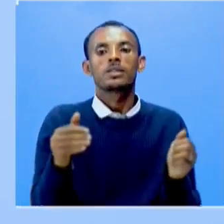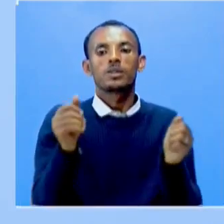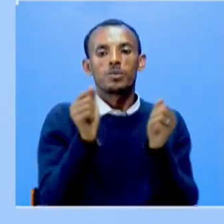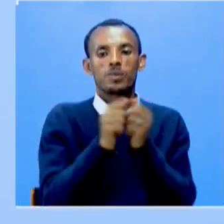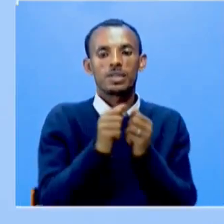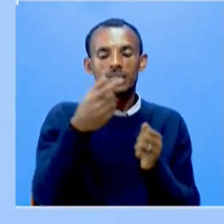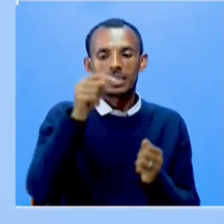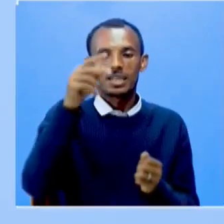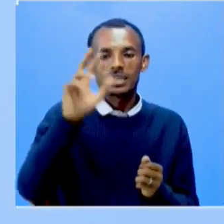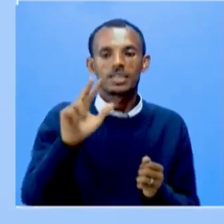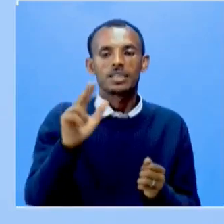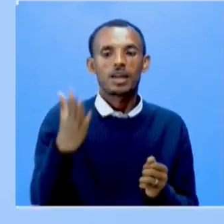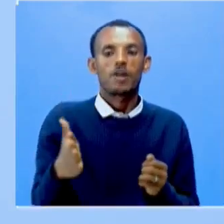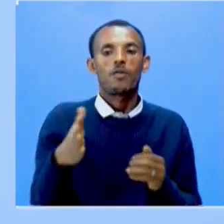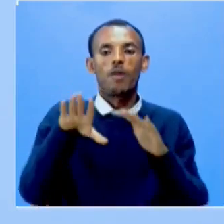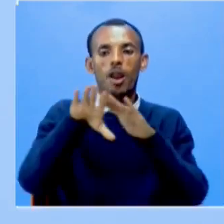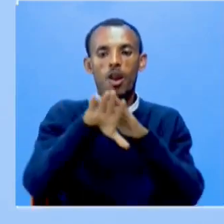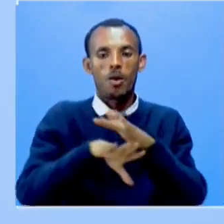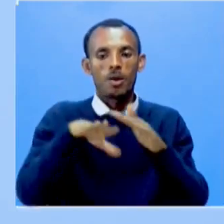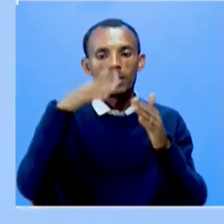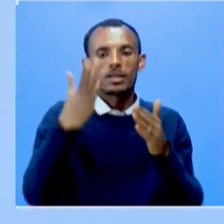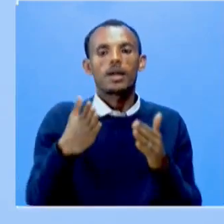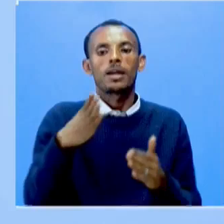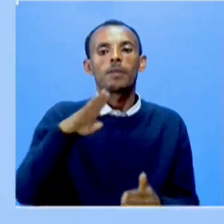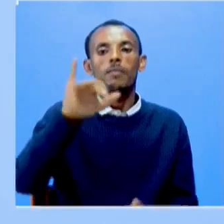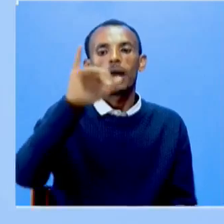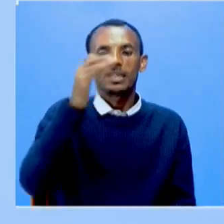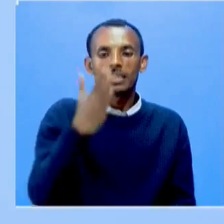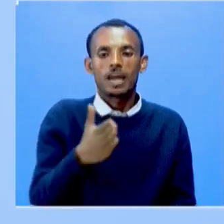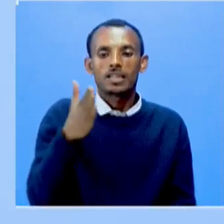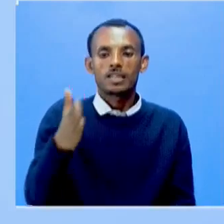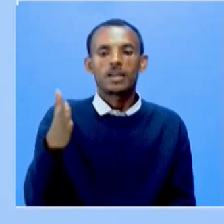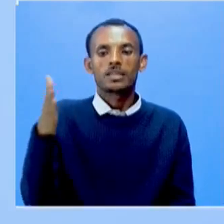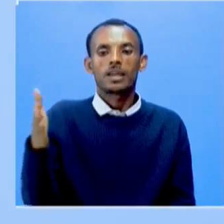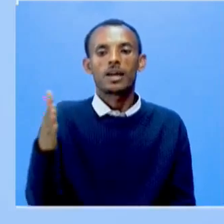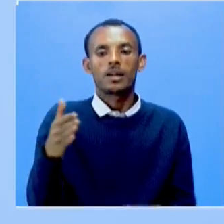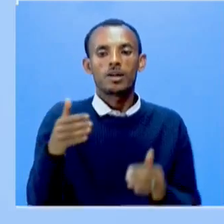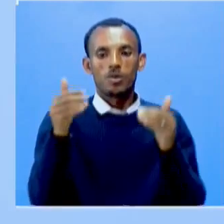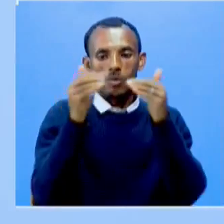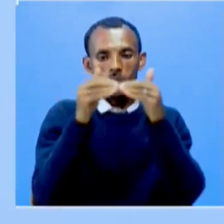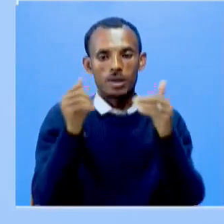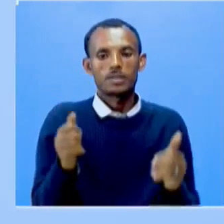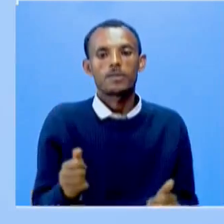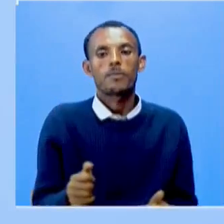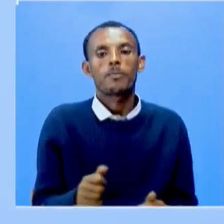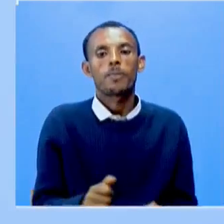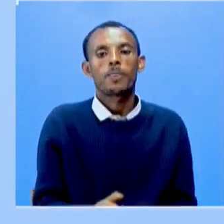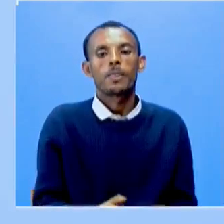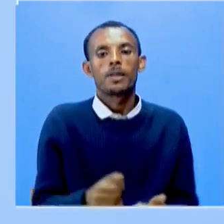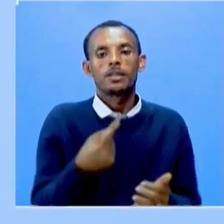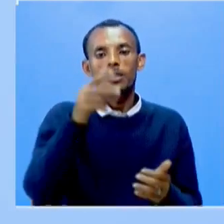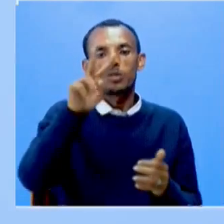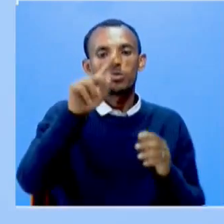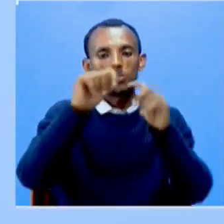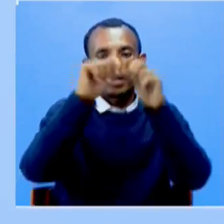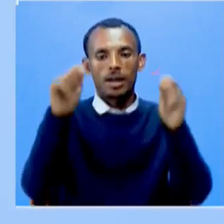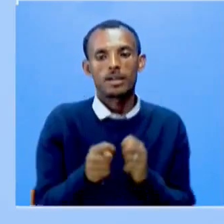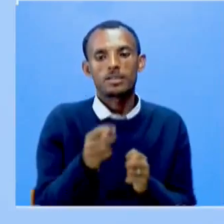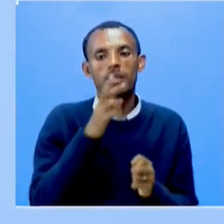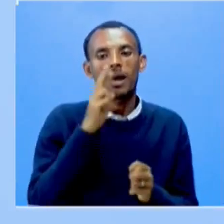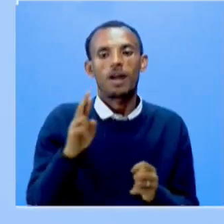the lower triangle. Therefore, by side congruency test, the two triangles